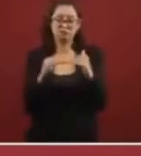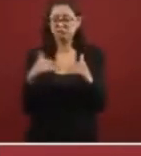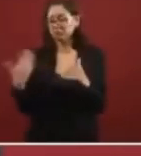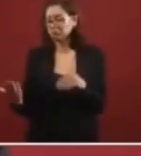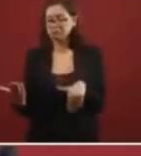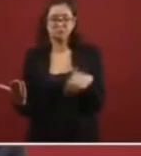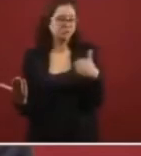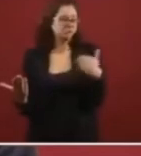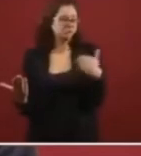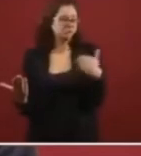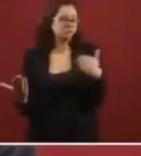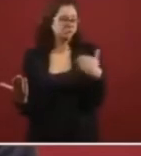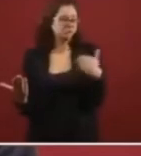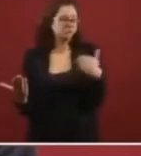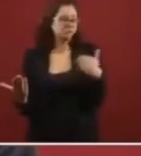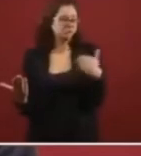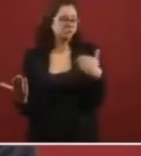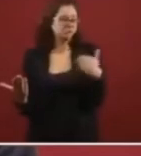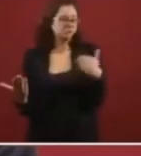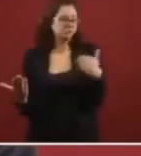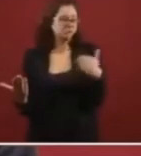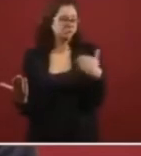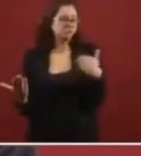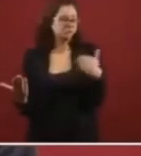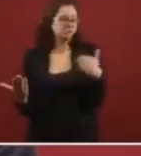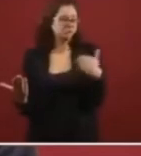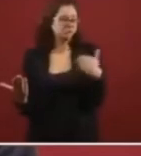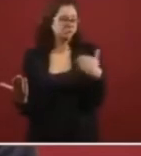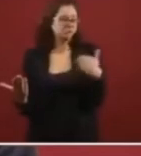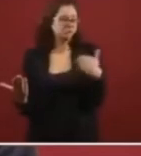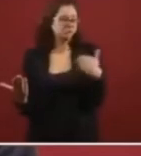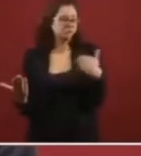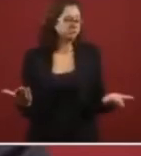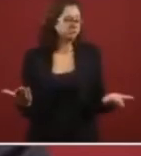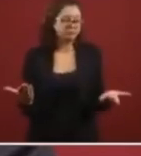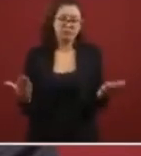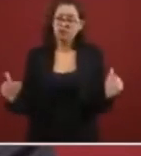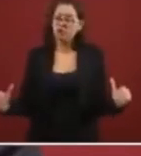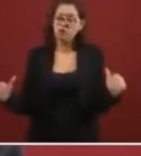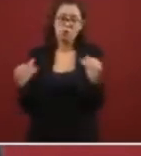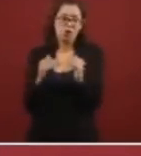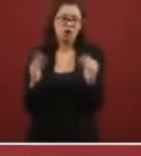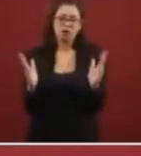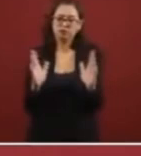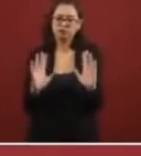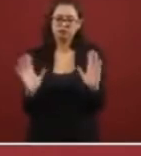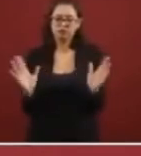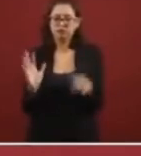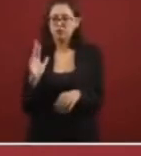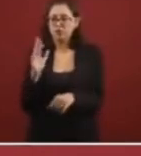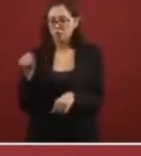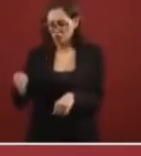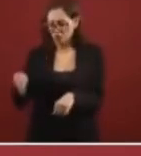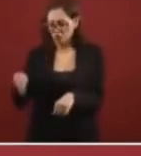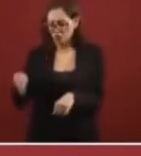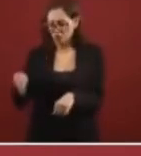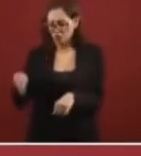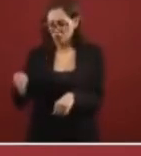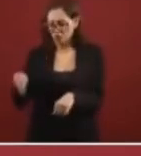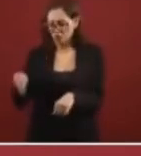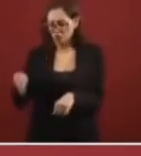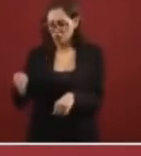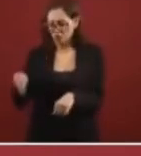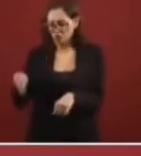lados, las dos partes. Here I insist that both parties, sí, hay responsabilidades.